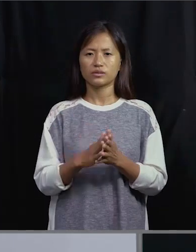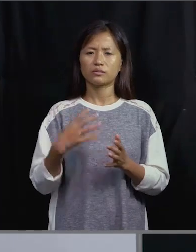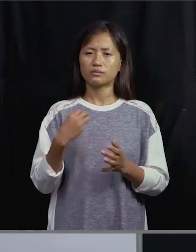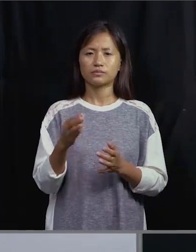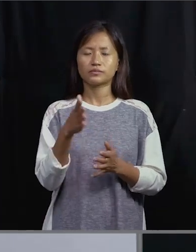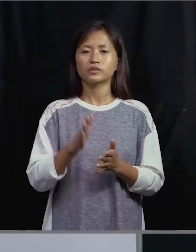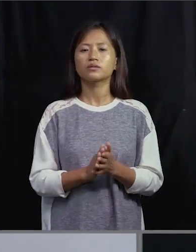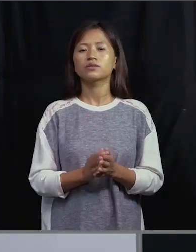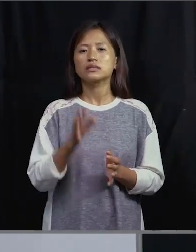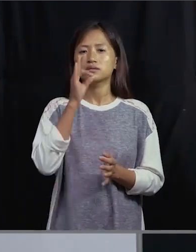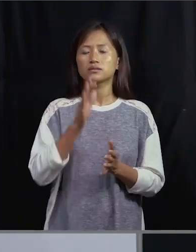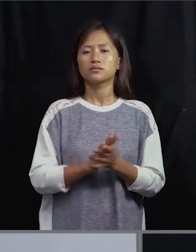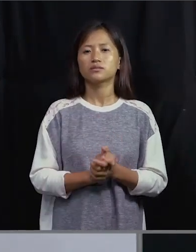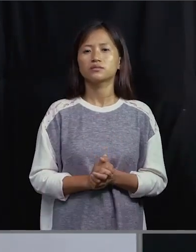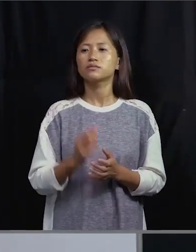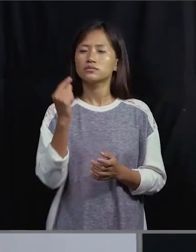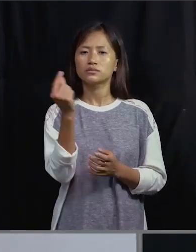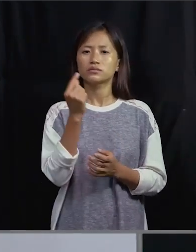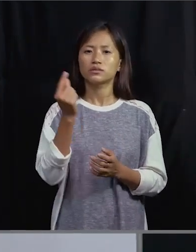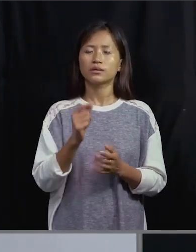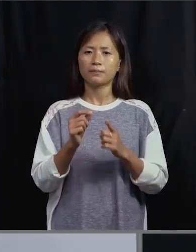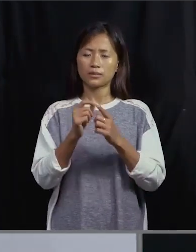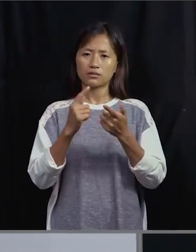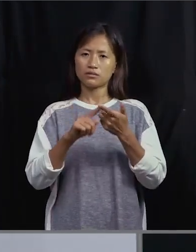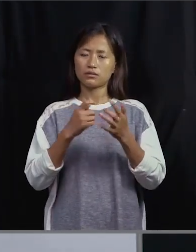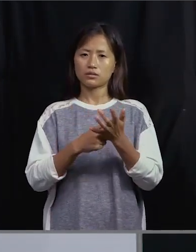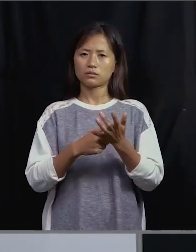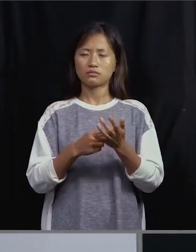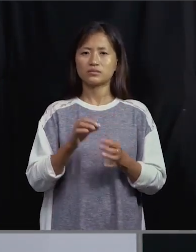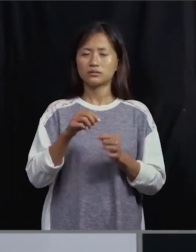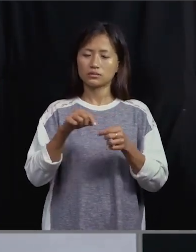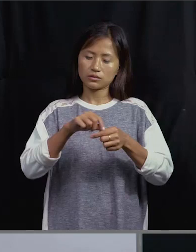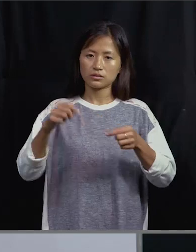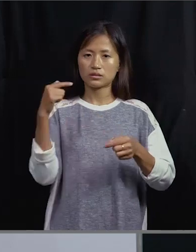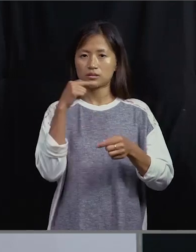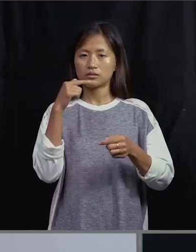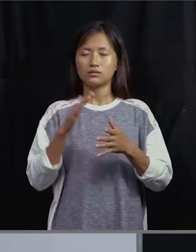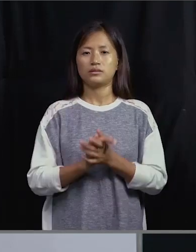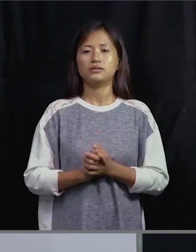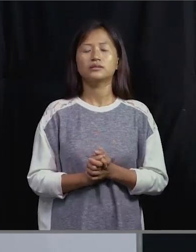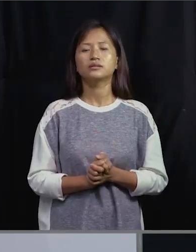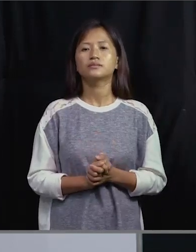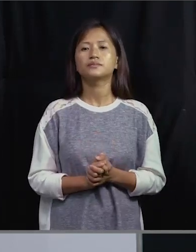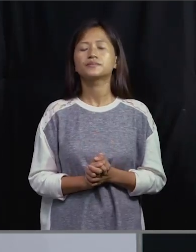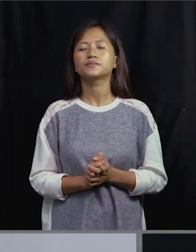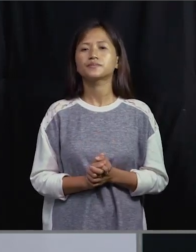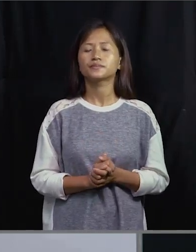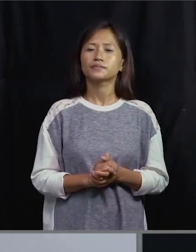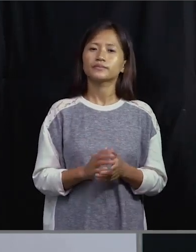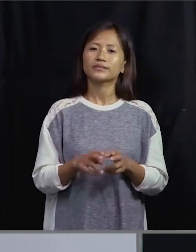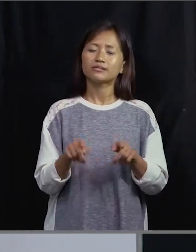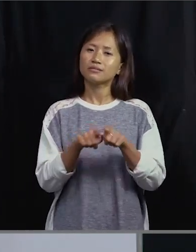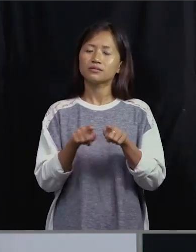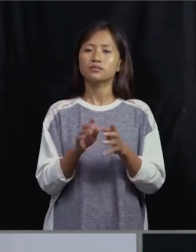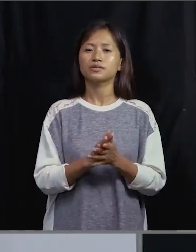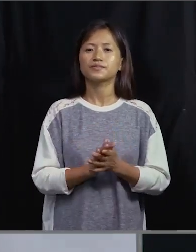or not. Likewise, if you don't want to use Pepsodent, you can always use Colgate, toothbrush or not. Likewise, if you don't